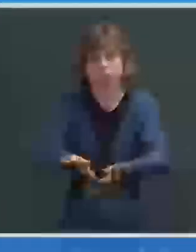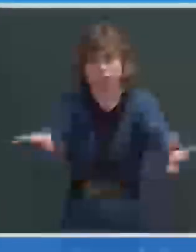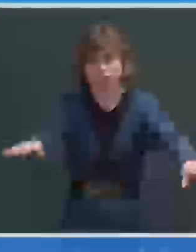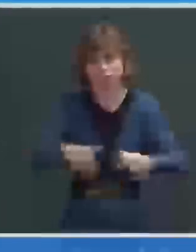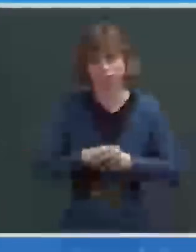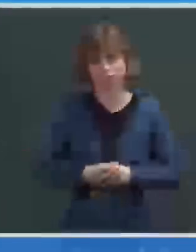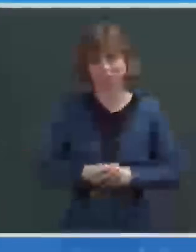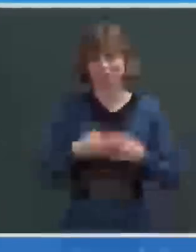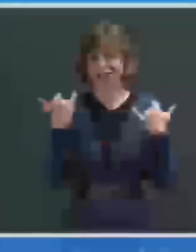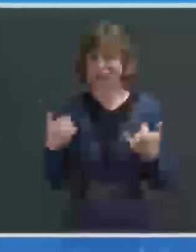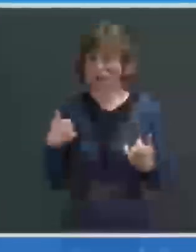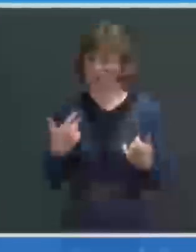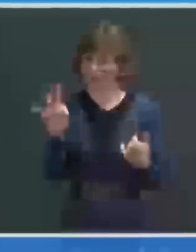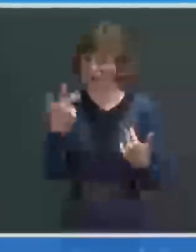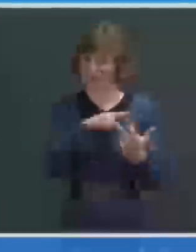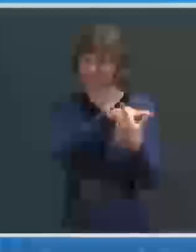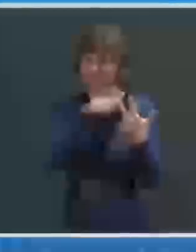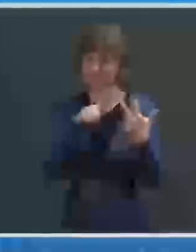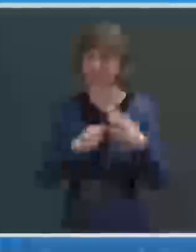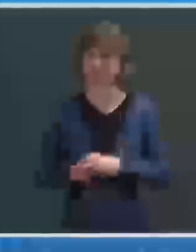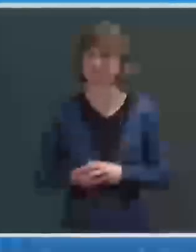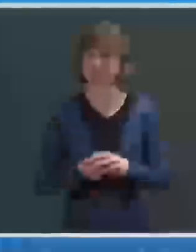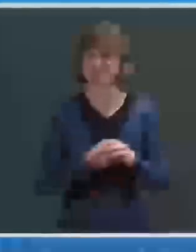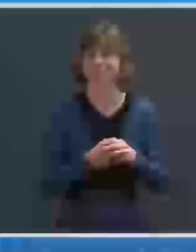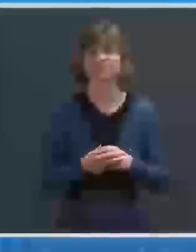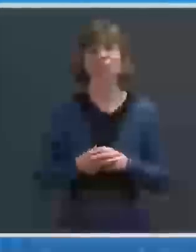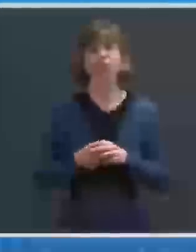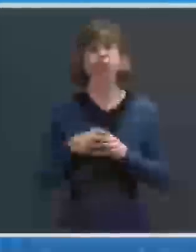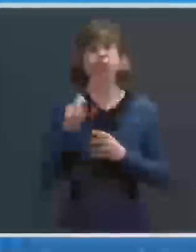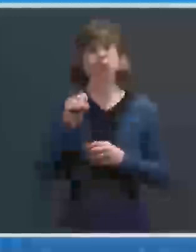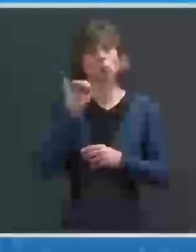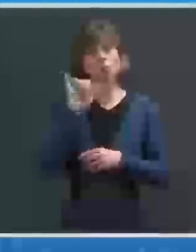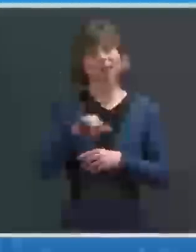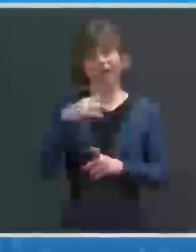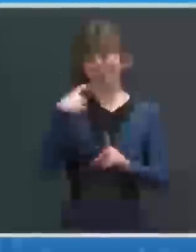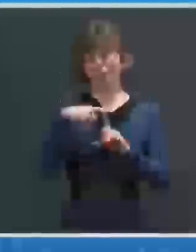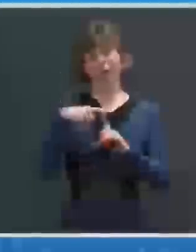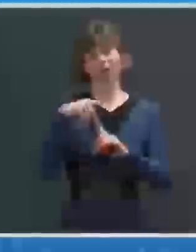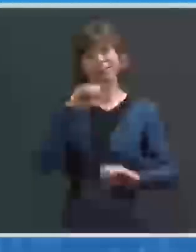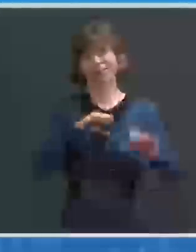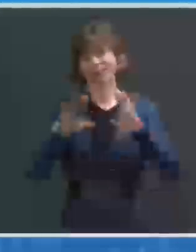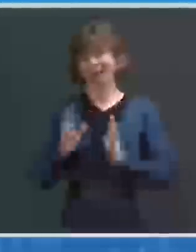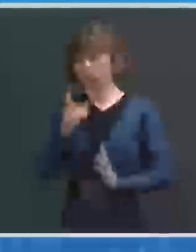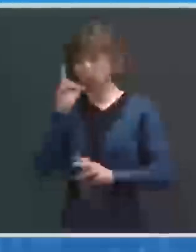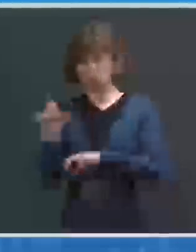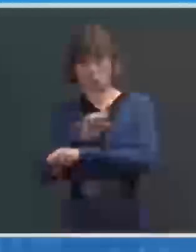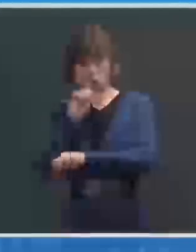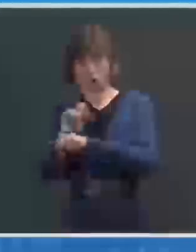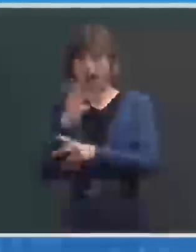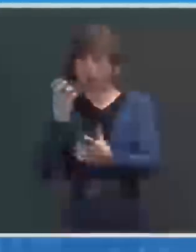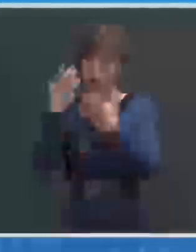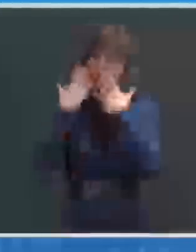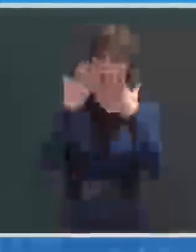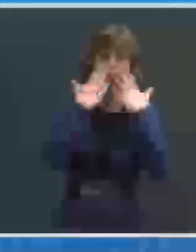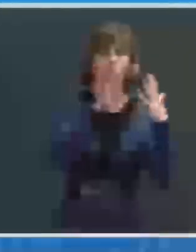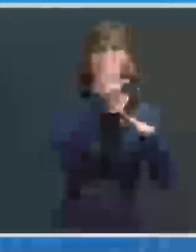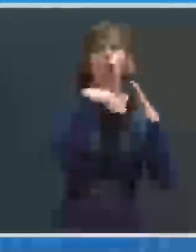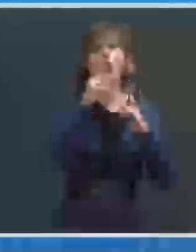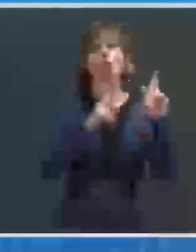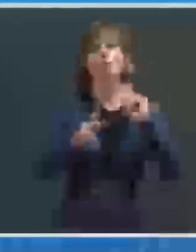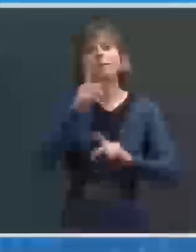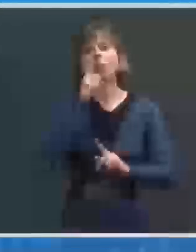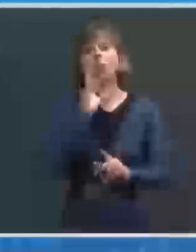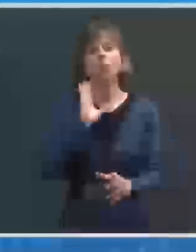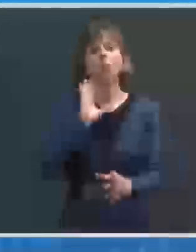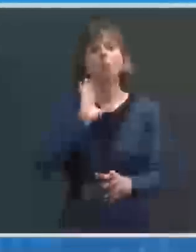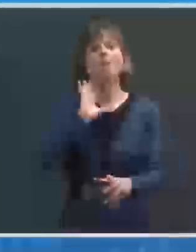have 3. And so for that, in addition to the scientists, I want to thank all of the clinical trial participants for their contributions to